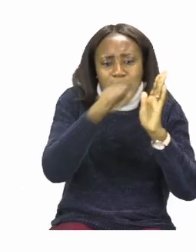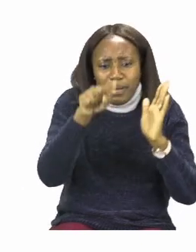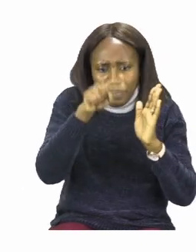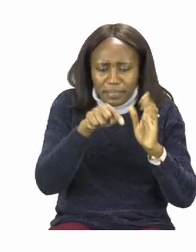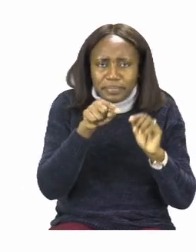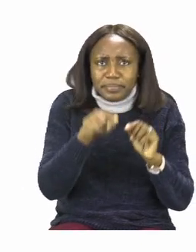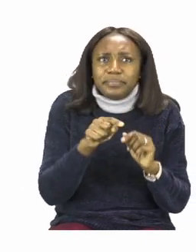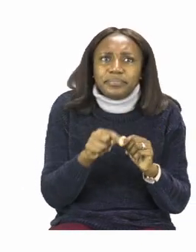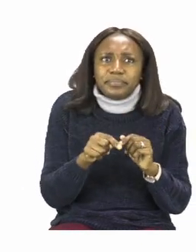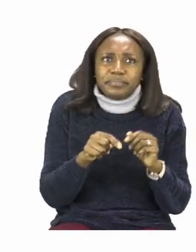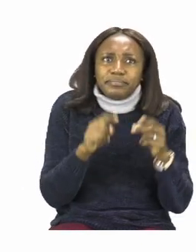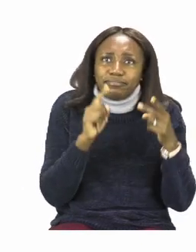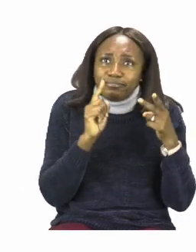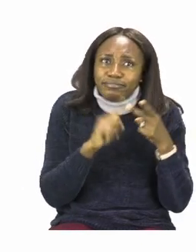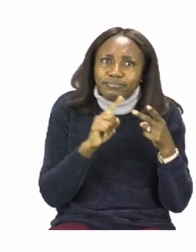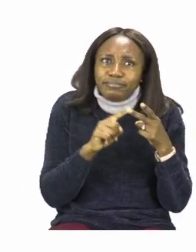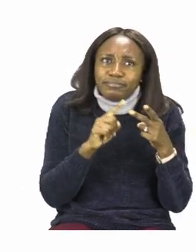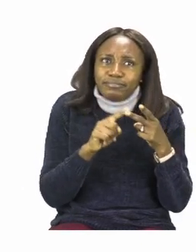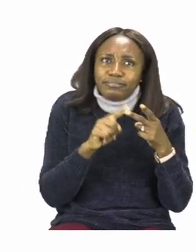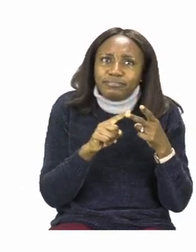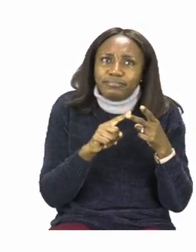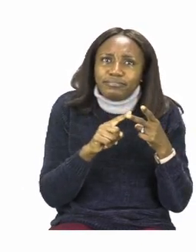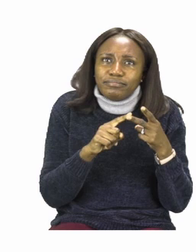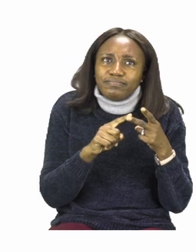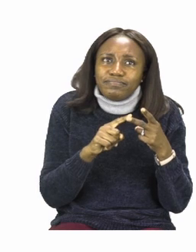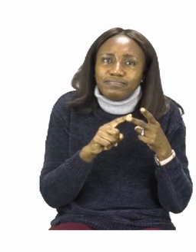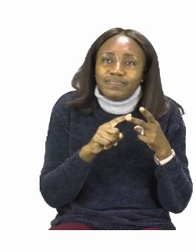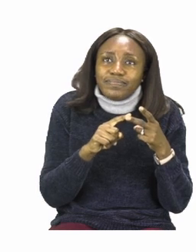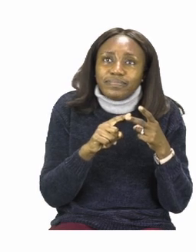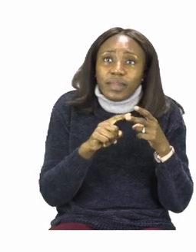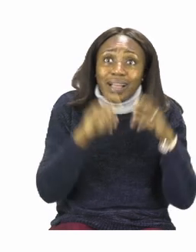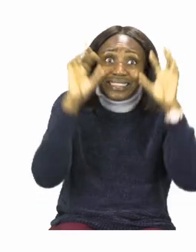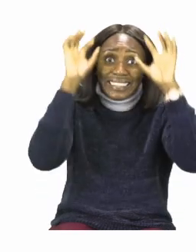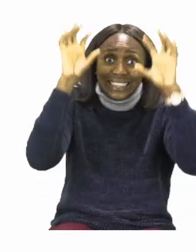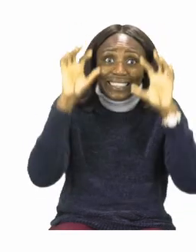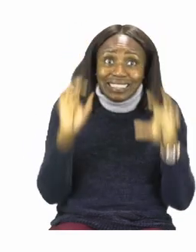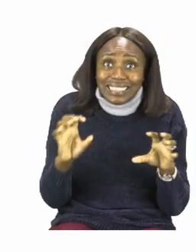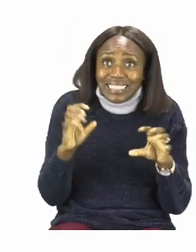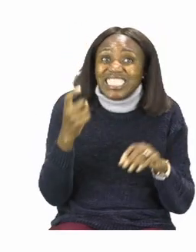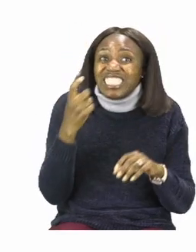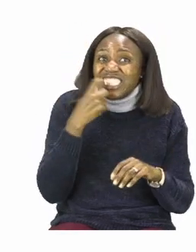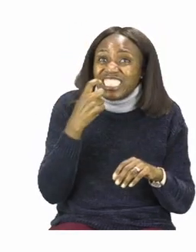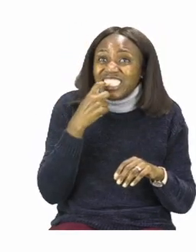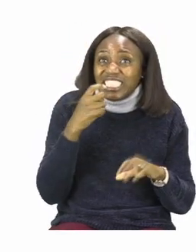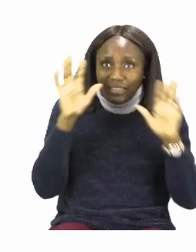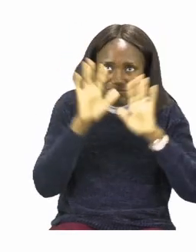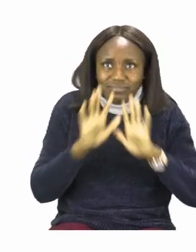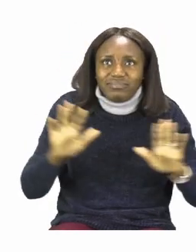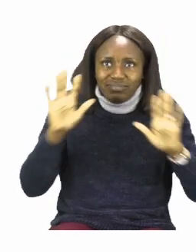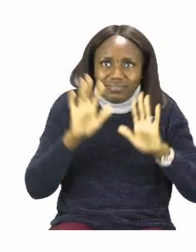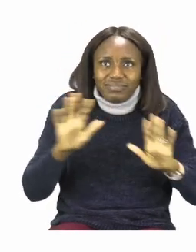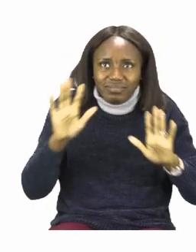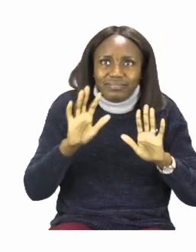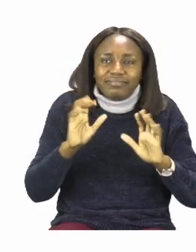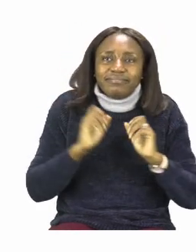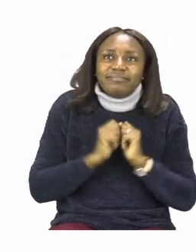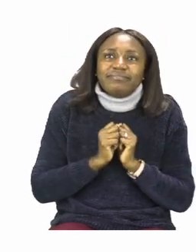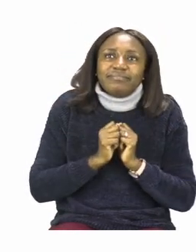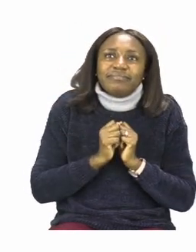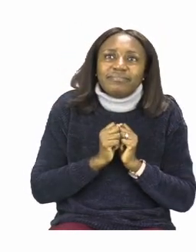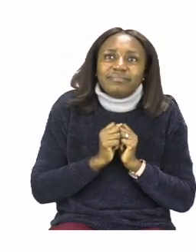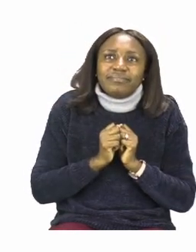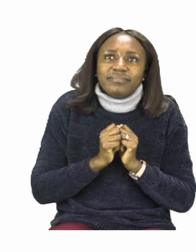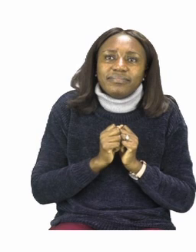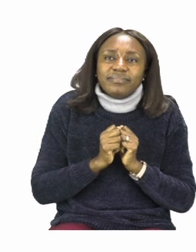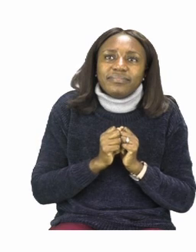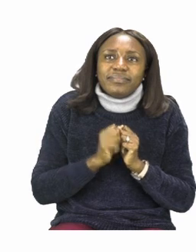Number 2 says, the ghost is white in color.